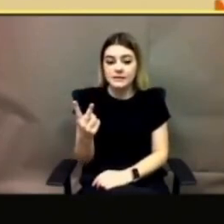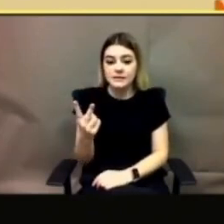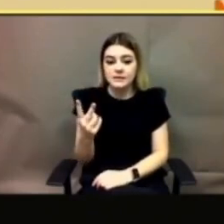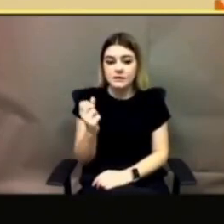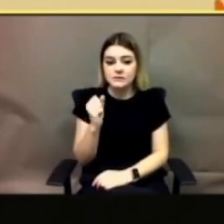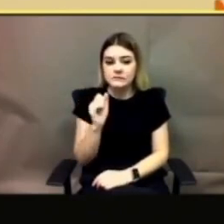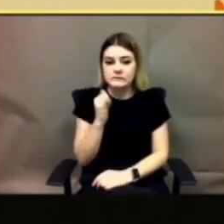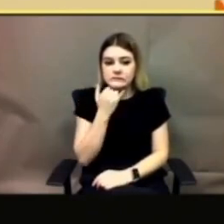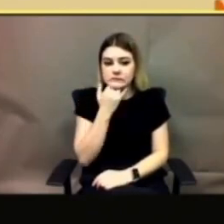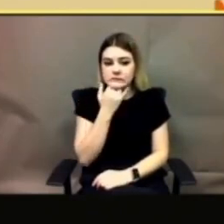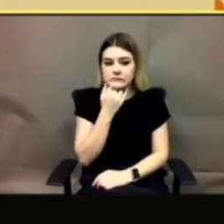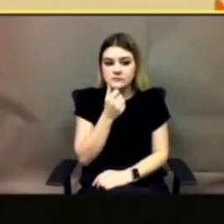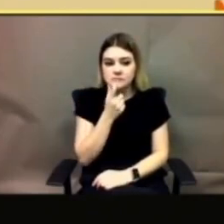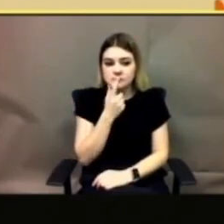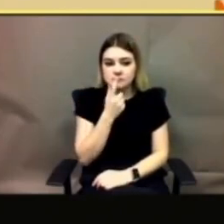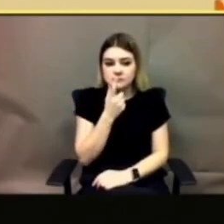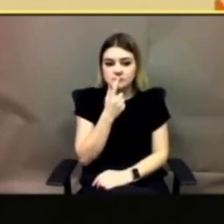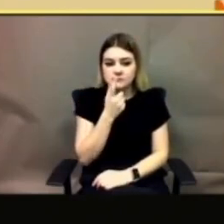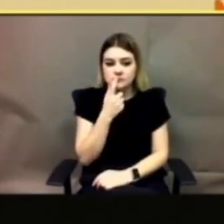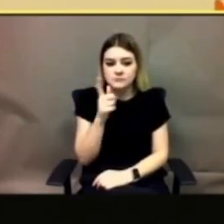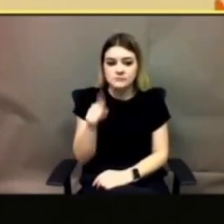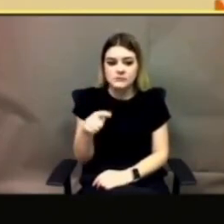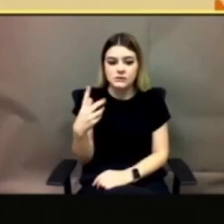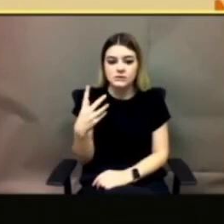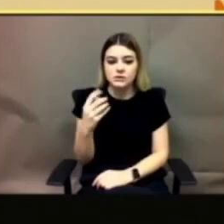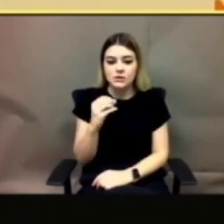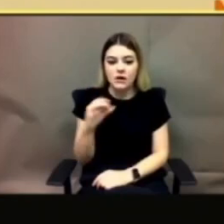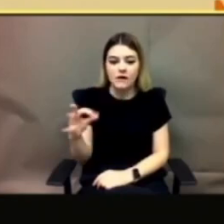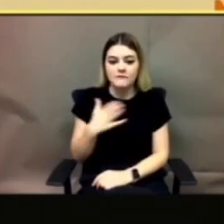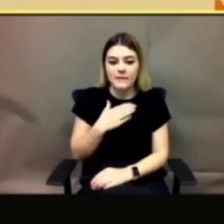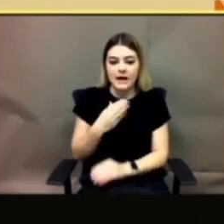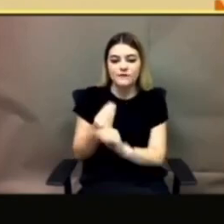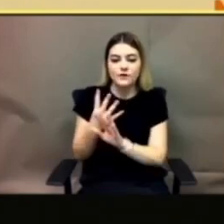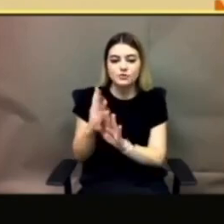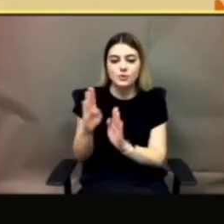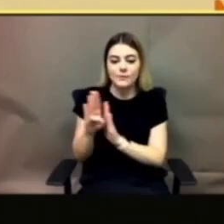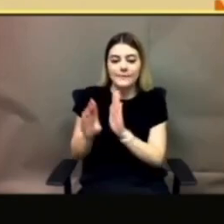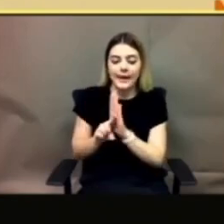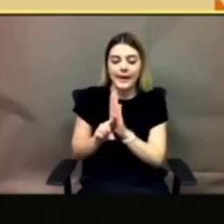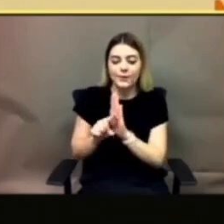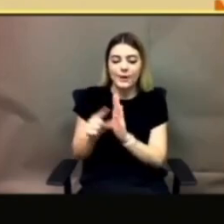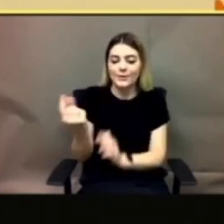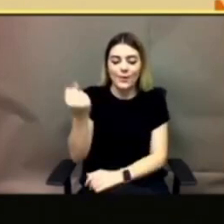oops, I gotta turn off my virtual background. Just a moment.